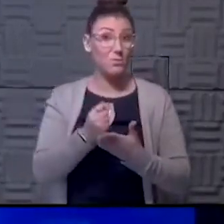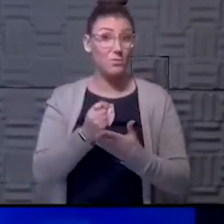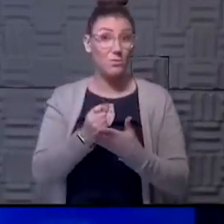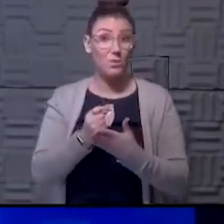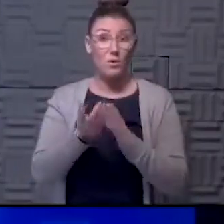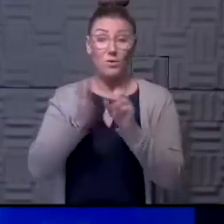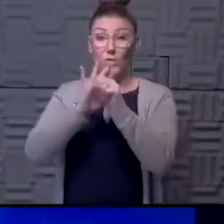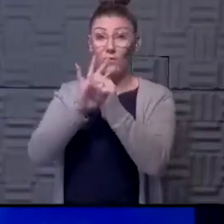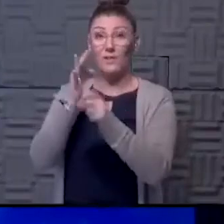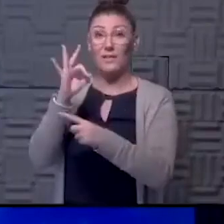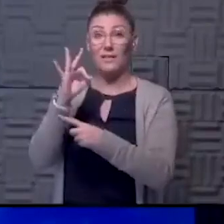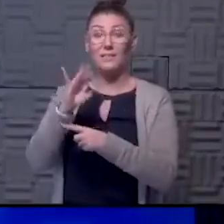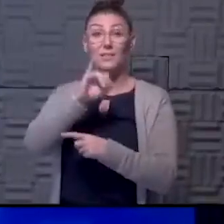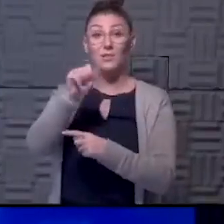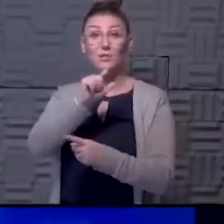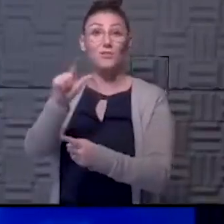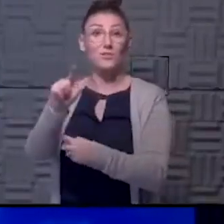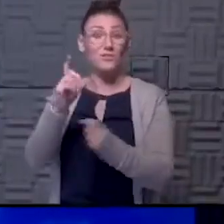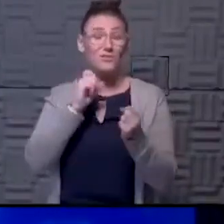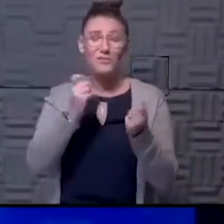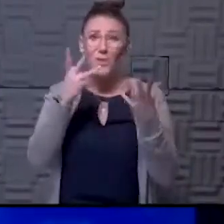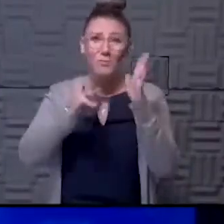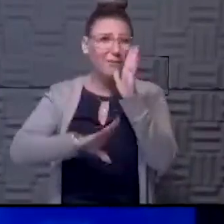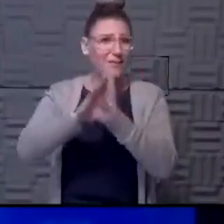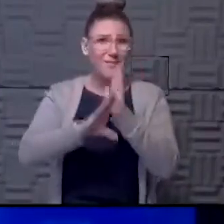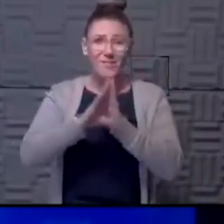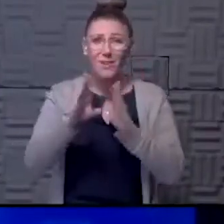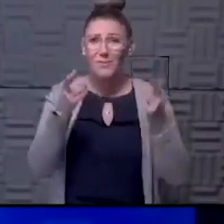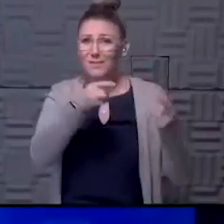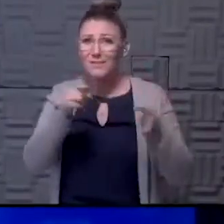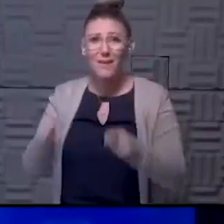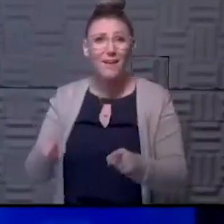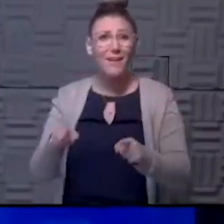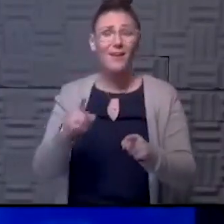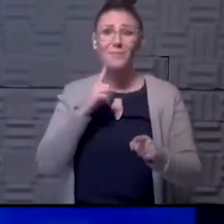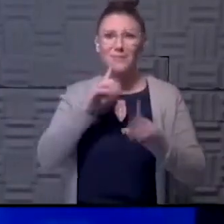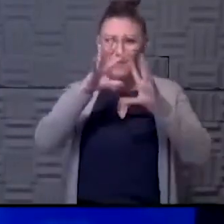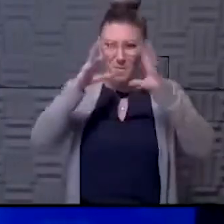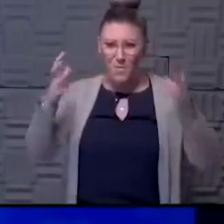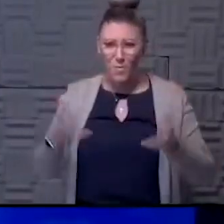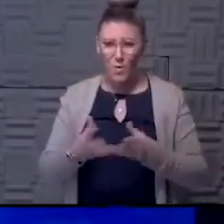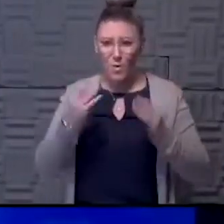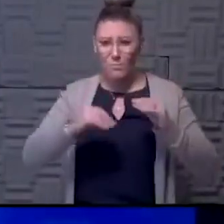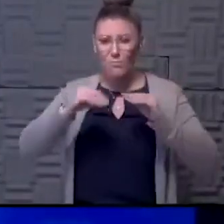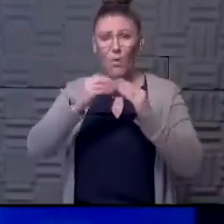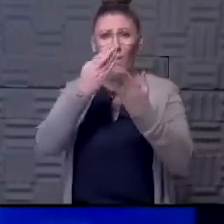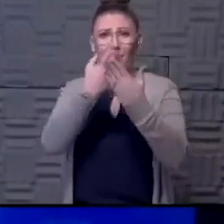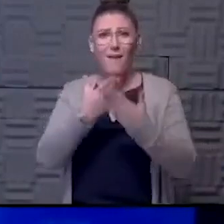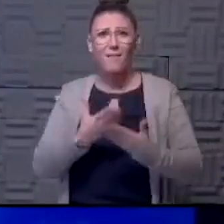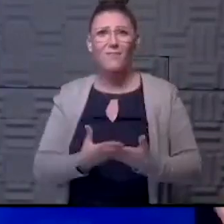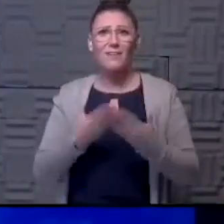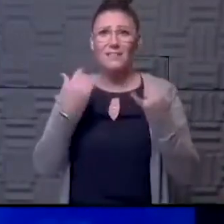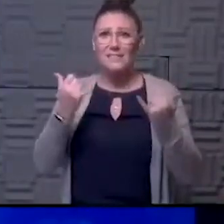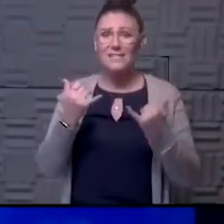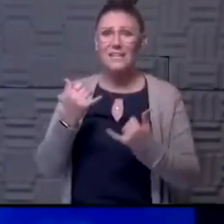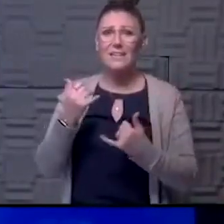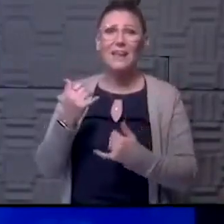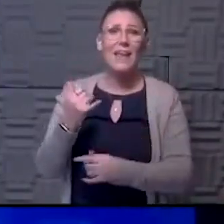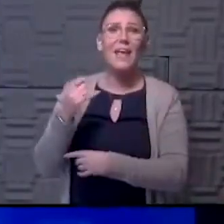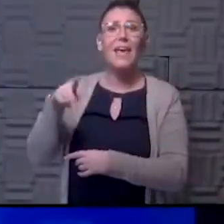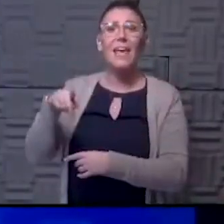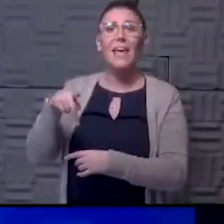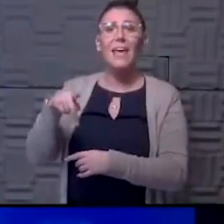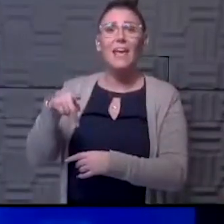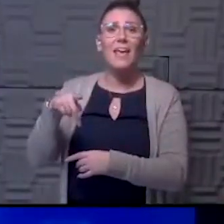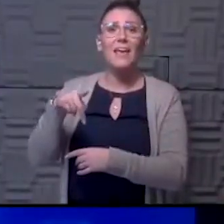COVID-19. So, Jill, so many developments in the world, and some more evidence coming out today. Pfizer said that